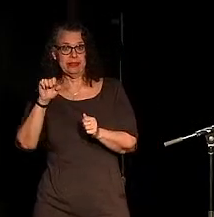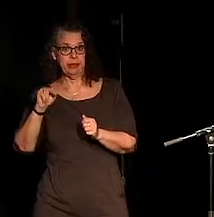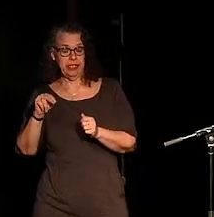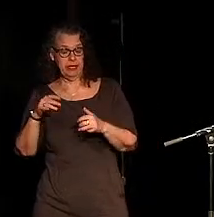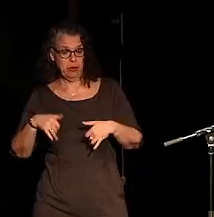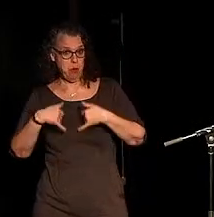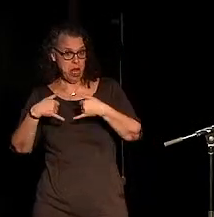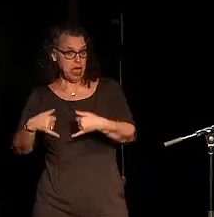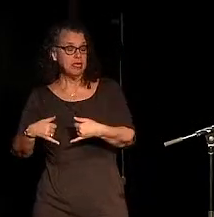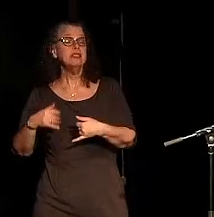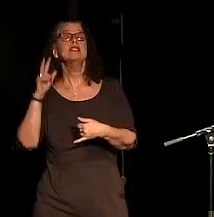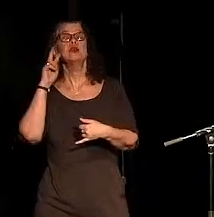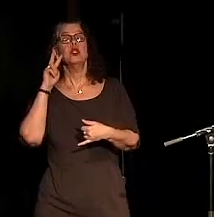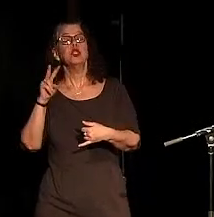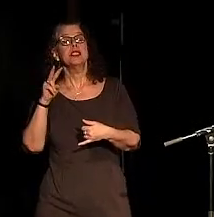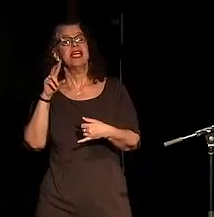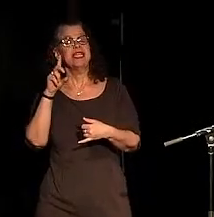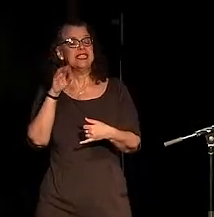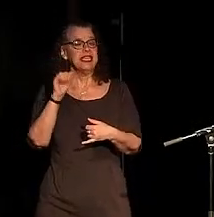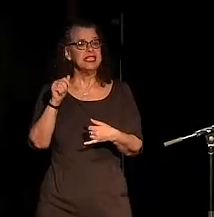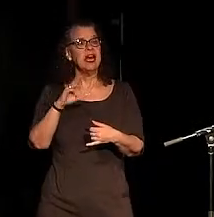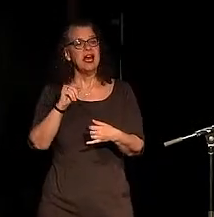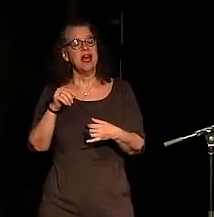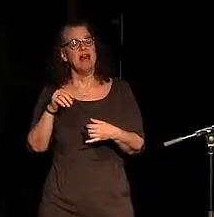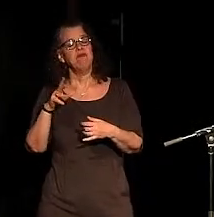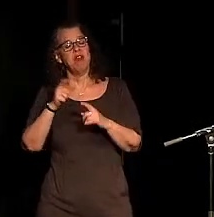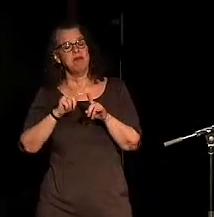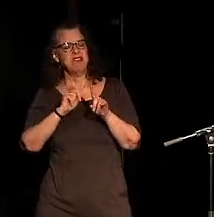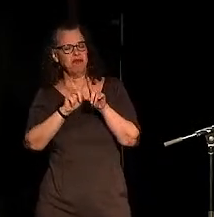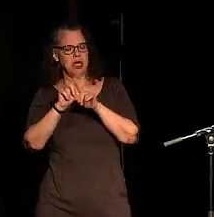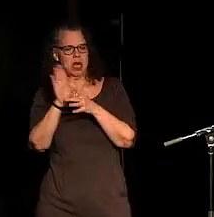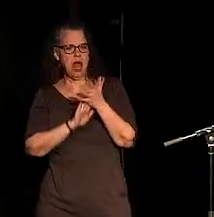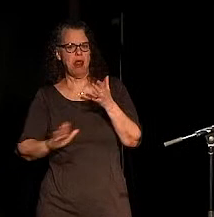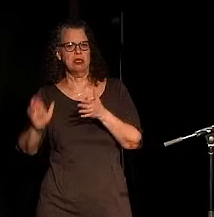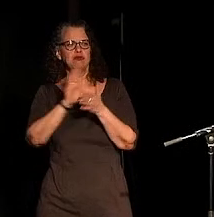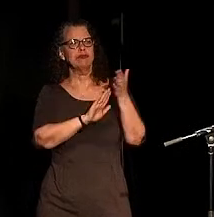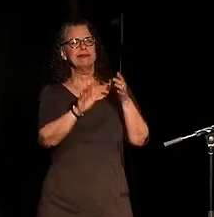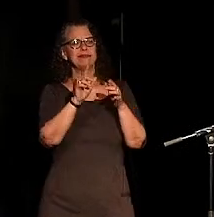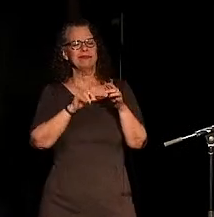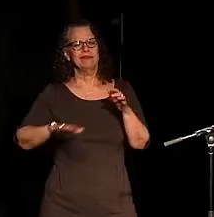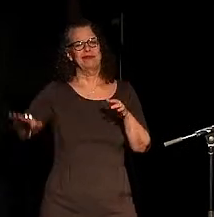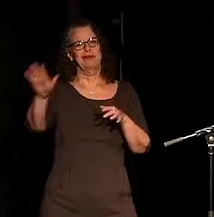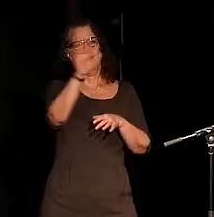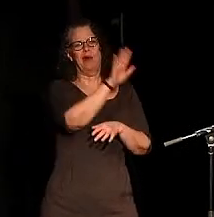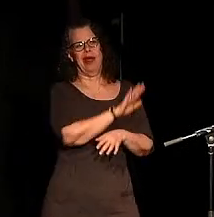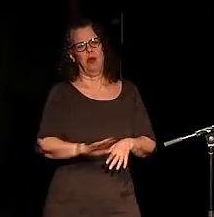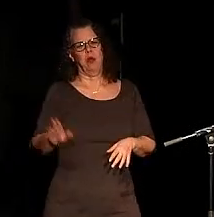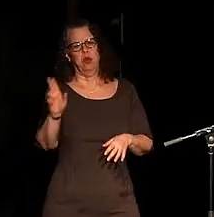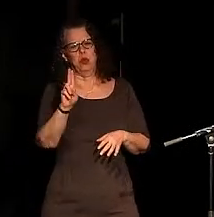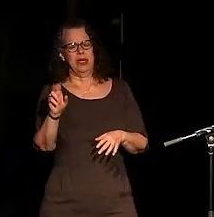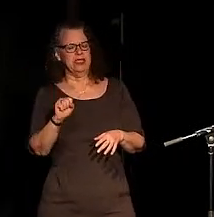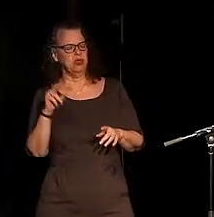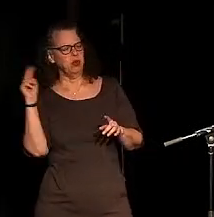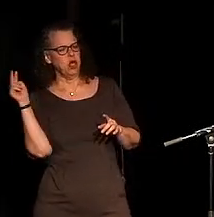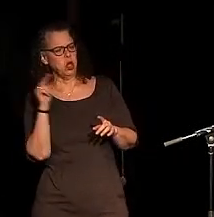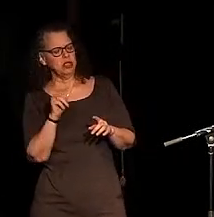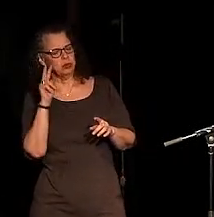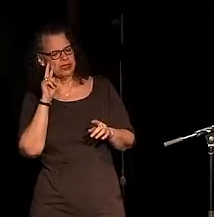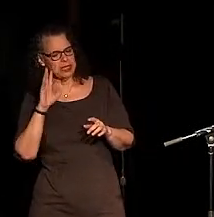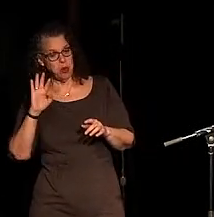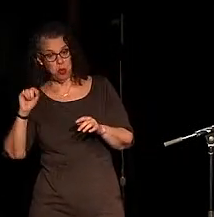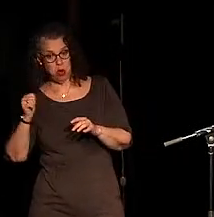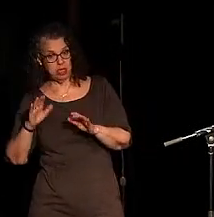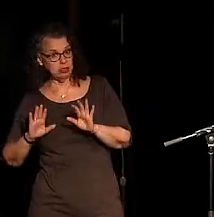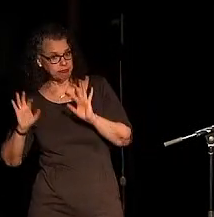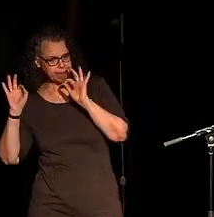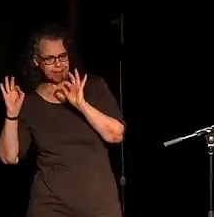and look at data from colleges across the country, and we would disaggregate from an equity lens. We see where LaGuardia is doing well, and we